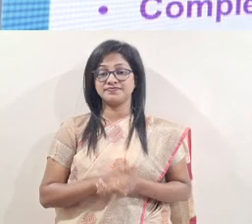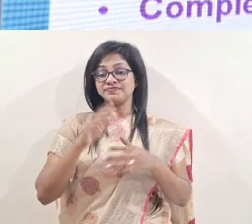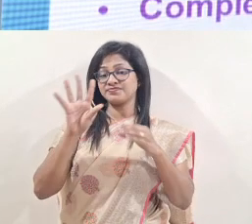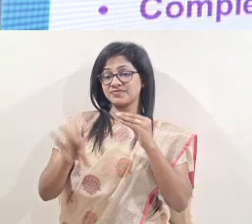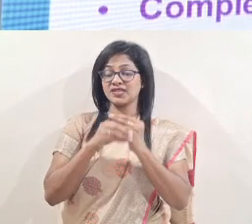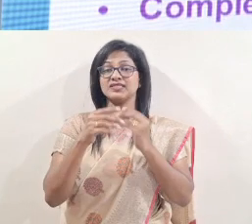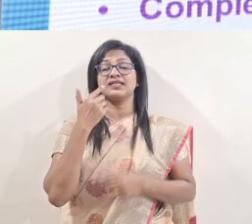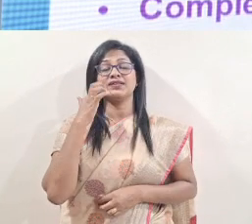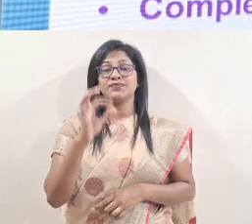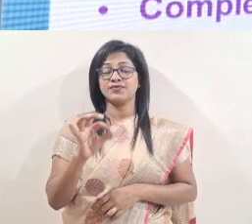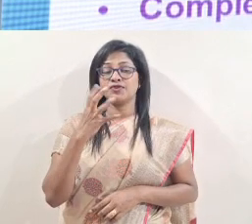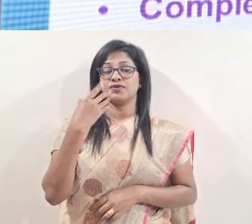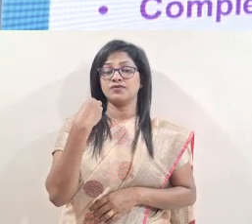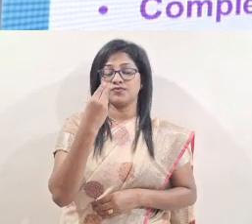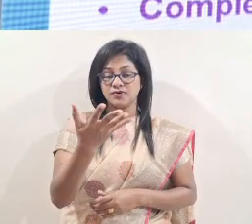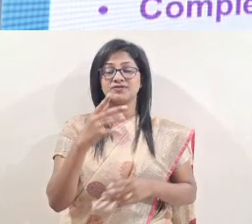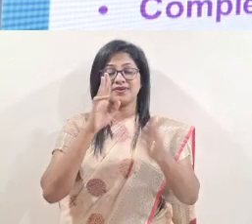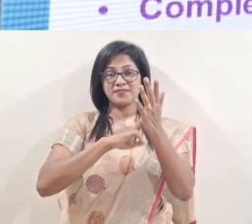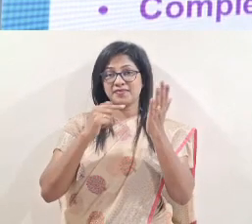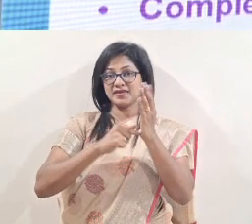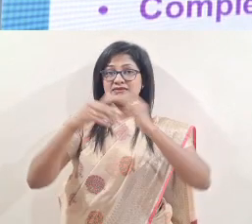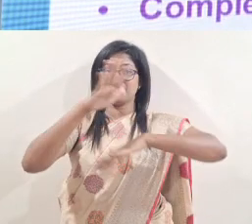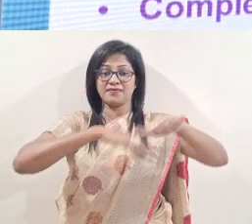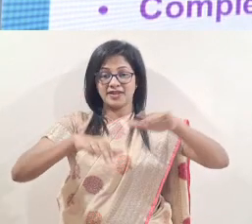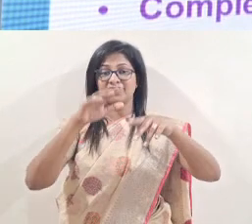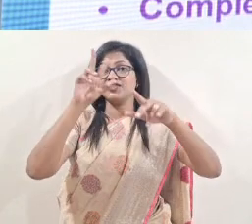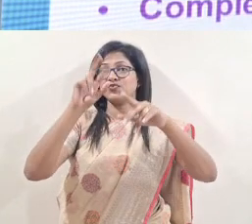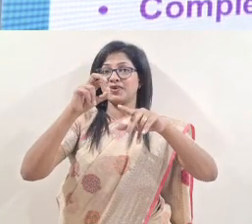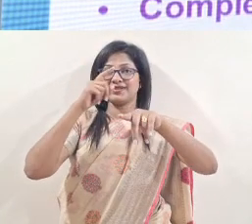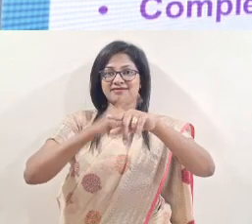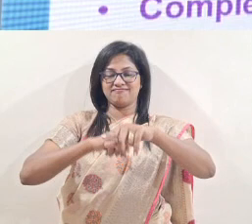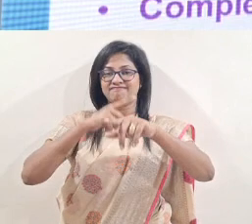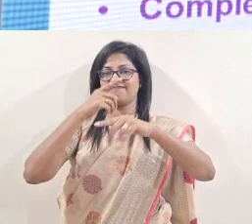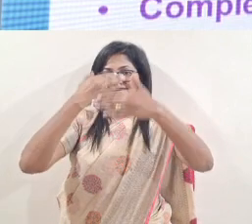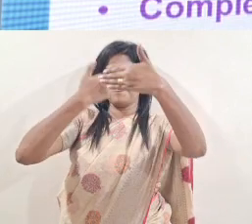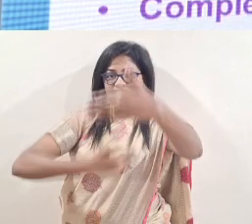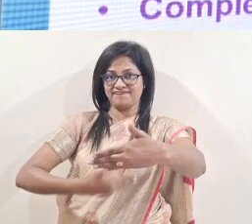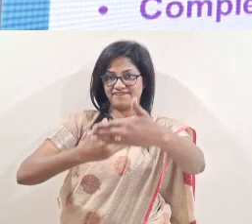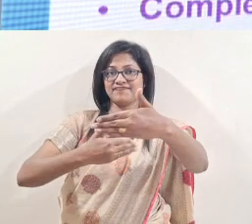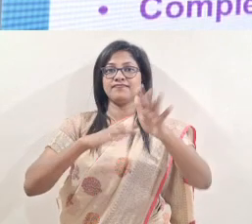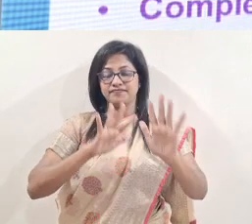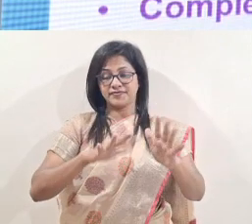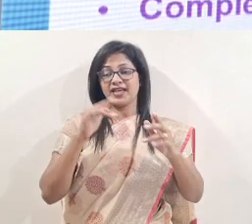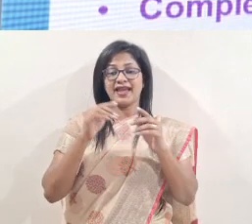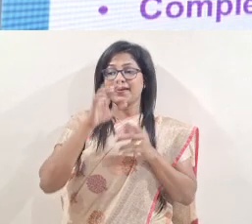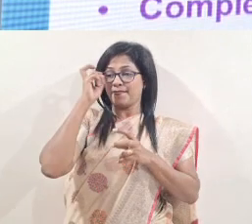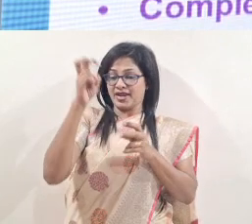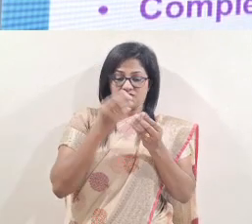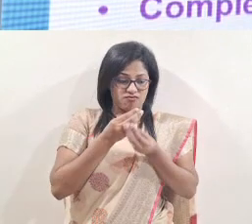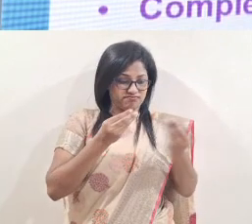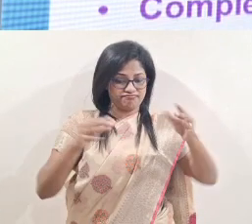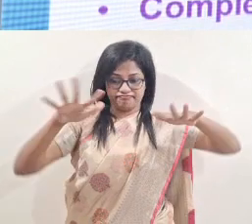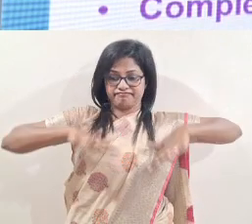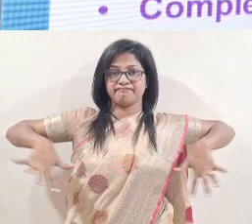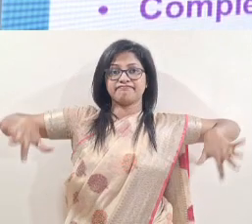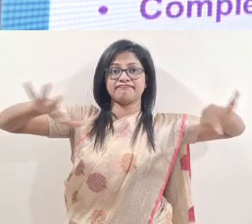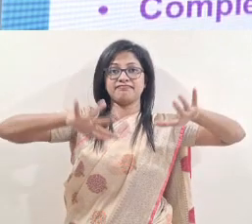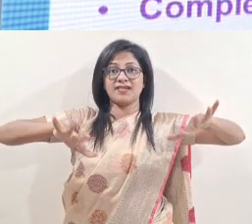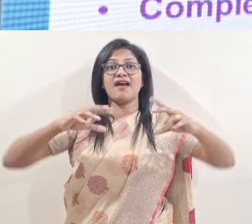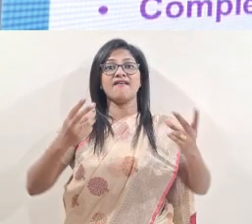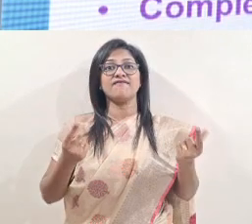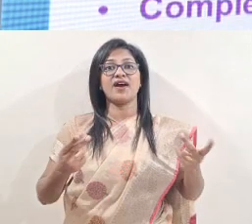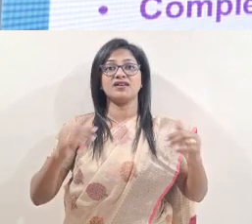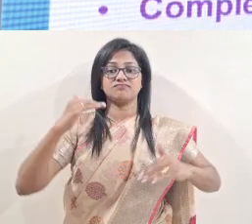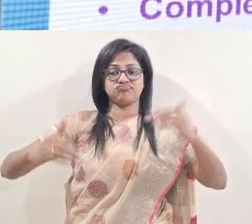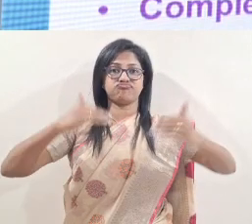since master plans are prepared for a 20-year time period, and the development around metro station is a bit faster pace,